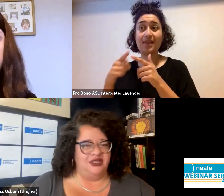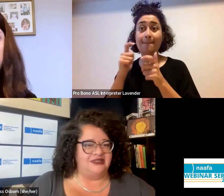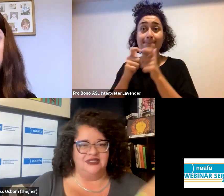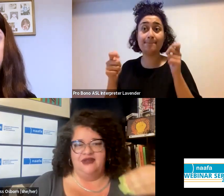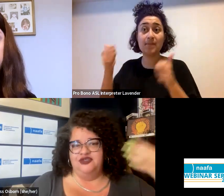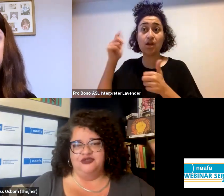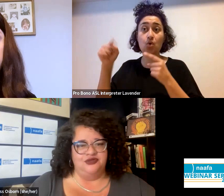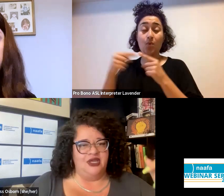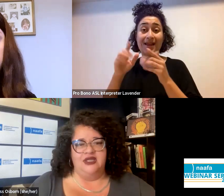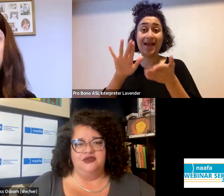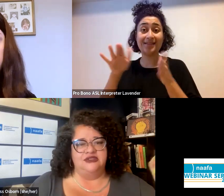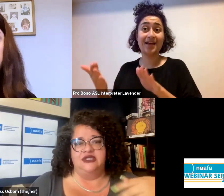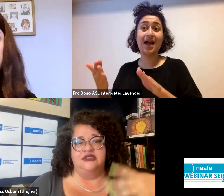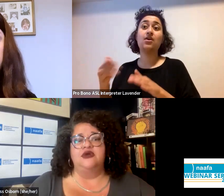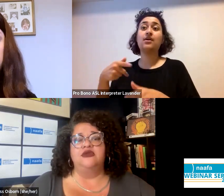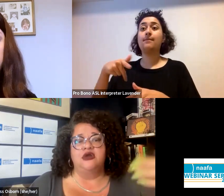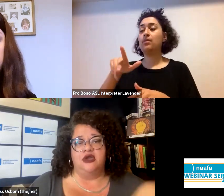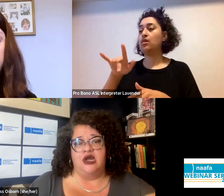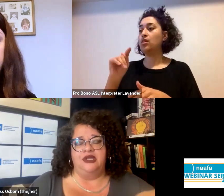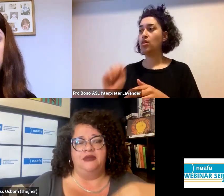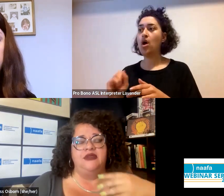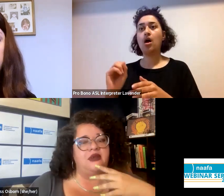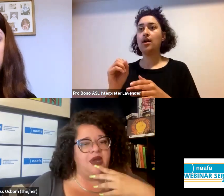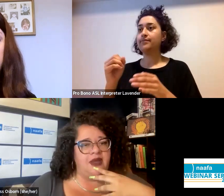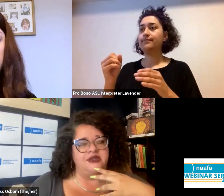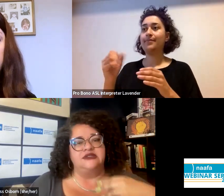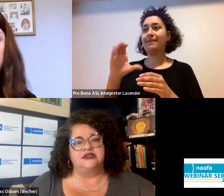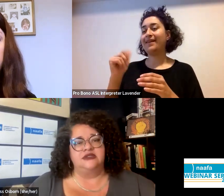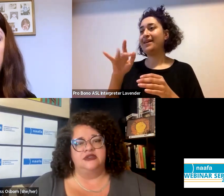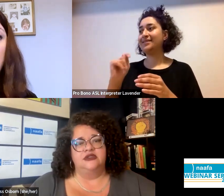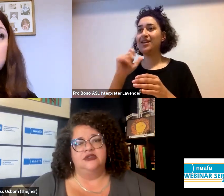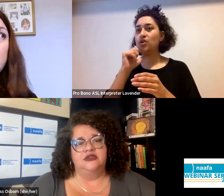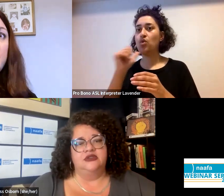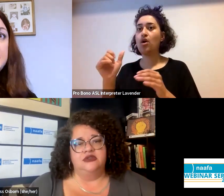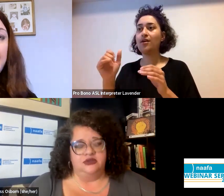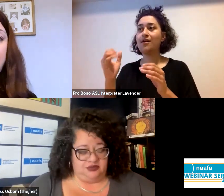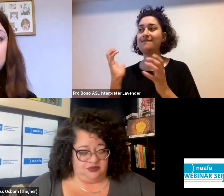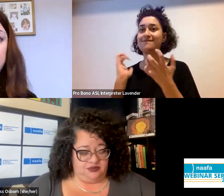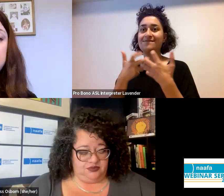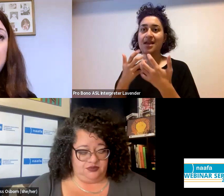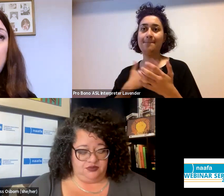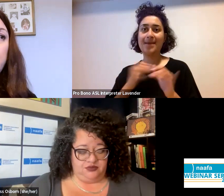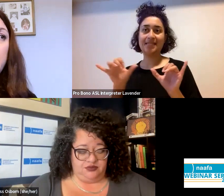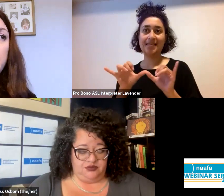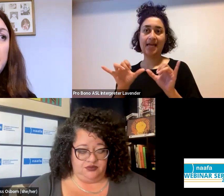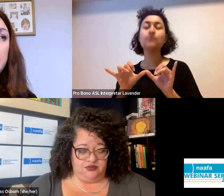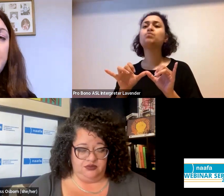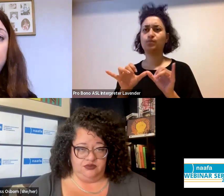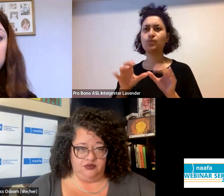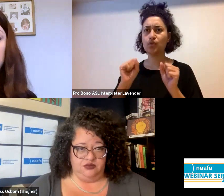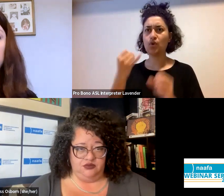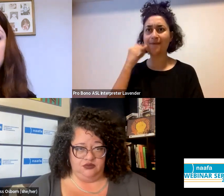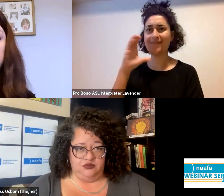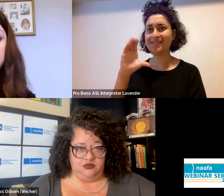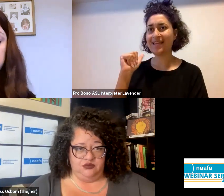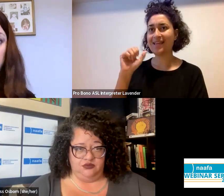plot or the casket that I've chosen or any of those things no longer accommodate me? Then what happens? So if it's the casket, we will, if